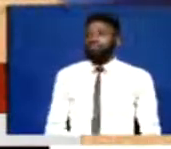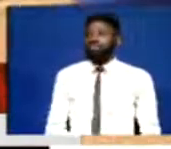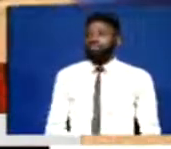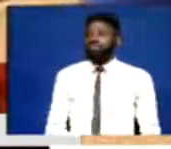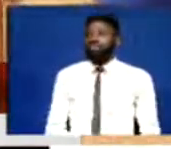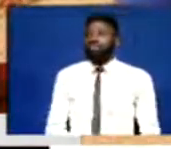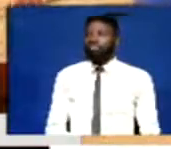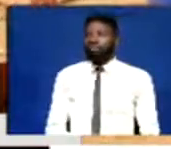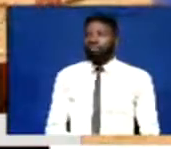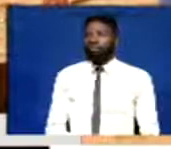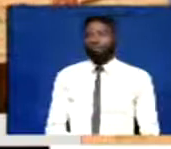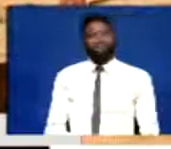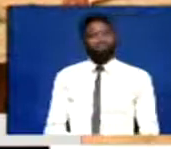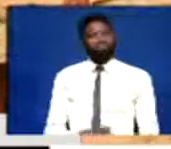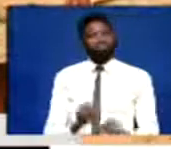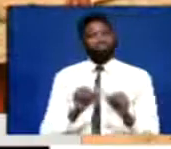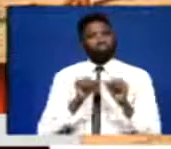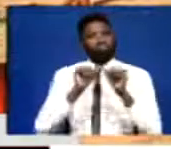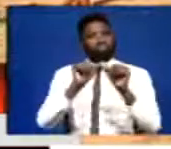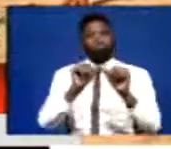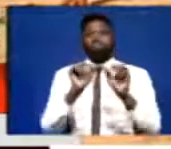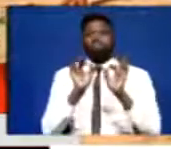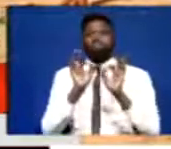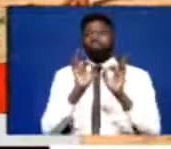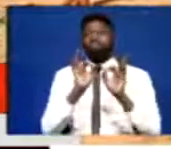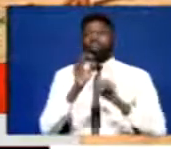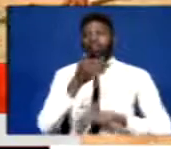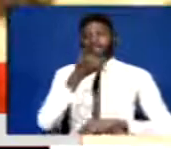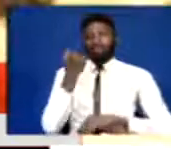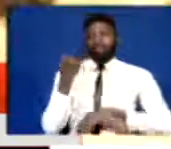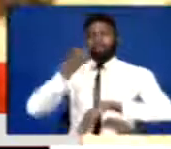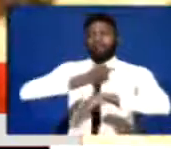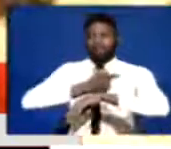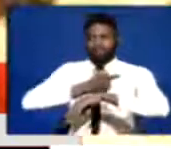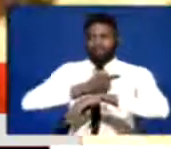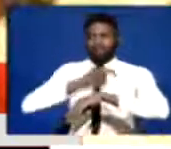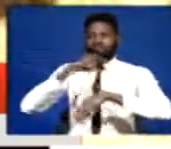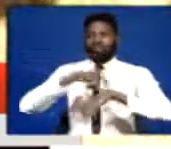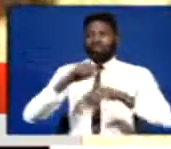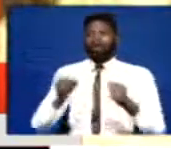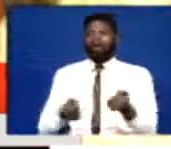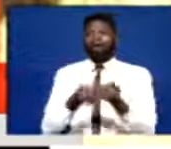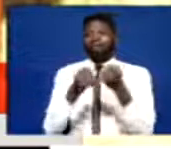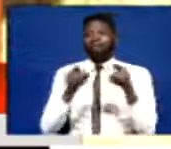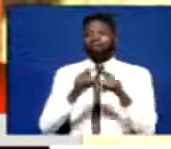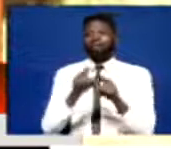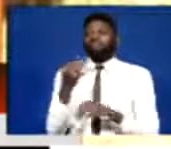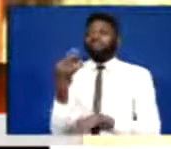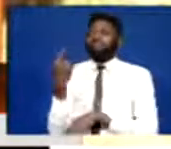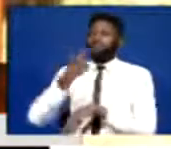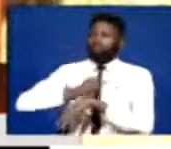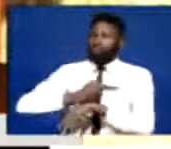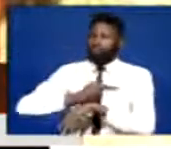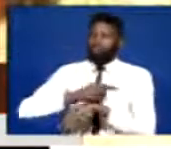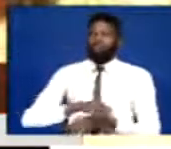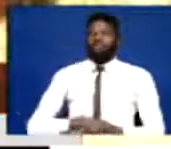France. It has gone very well. As usual, the best day at the range is an incident free day. And as